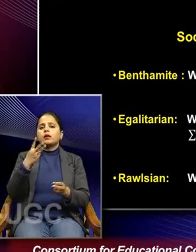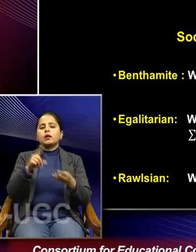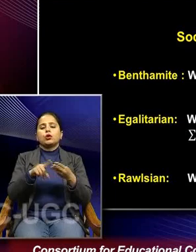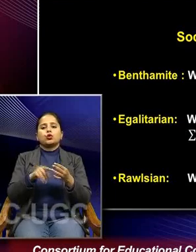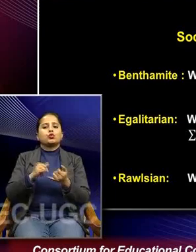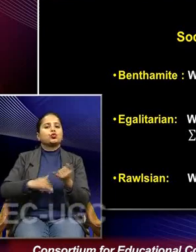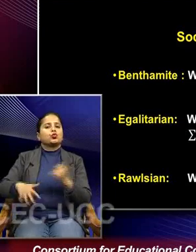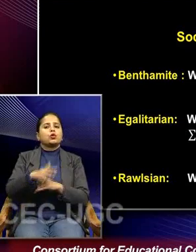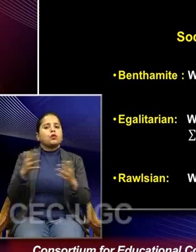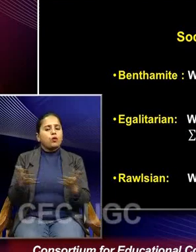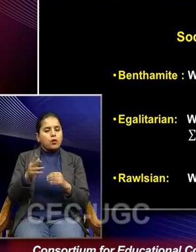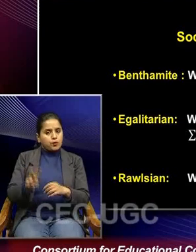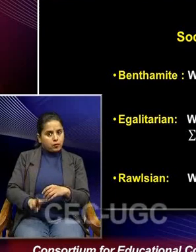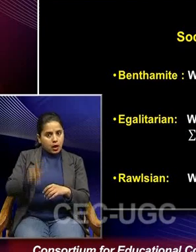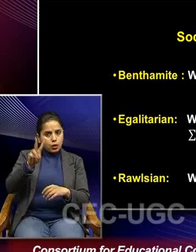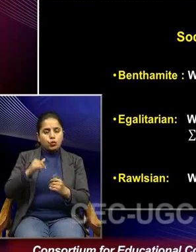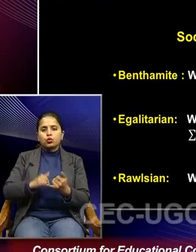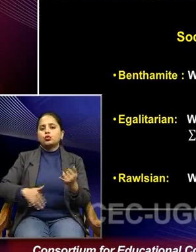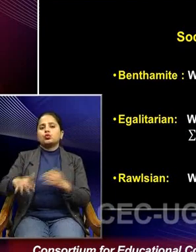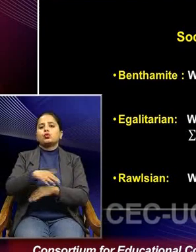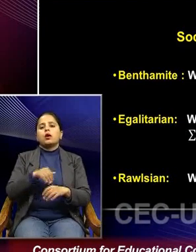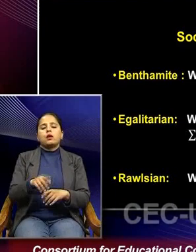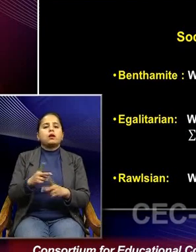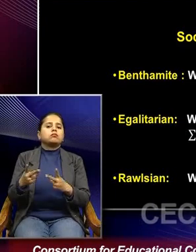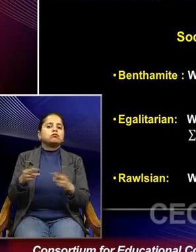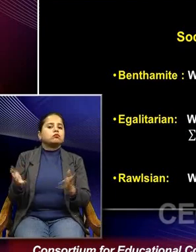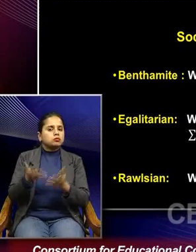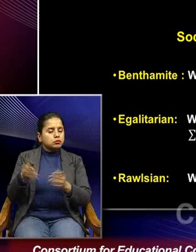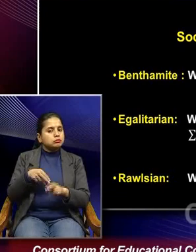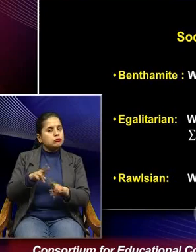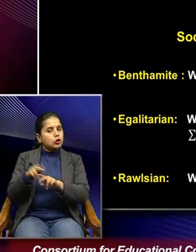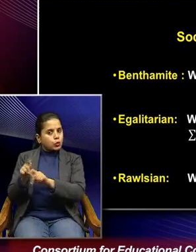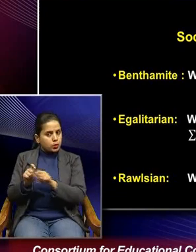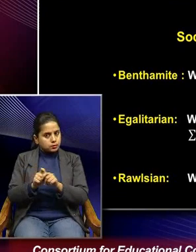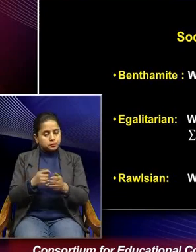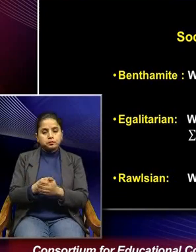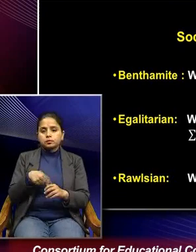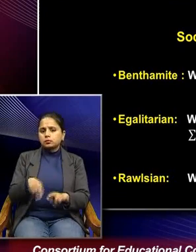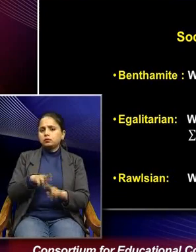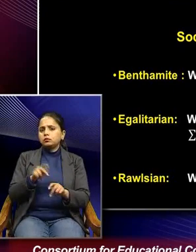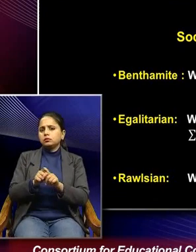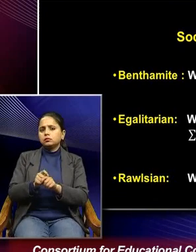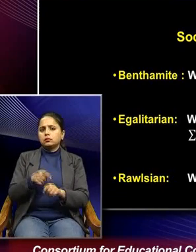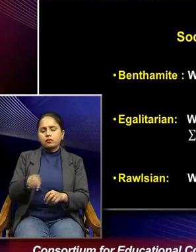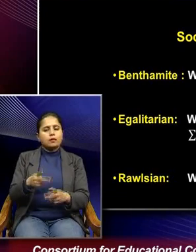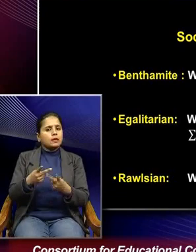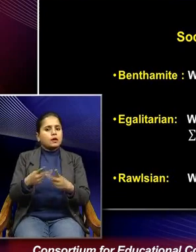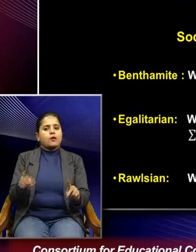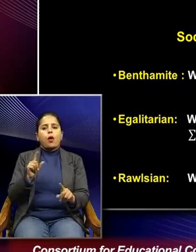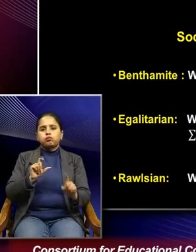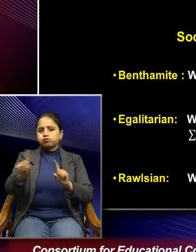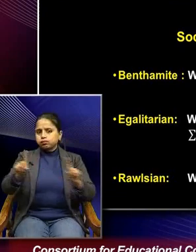welfare values or society's welfare function, and the functional forms are very different from each